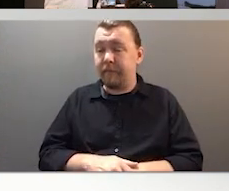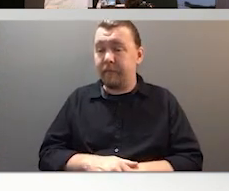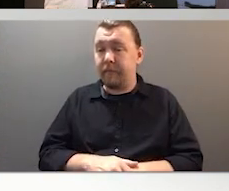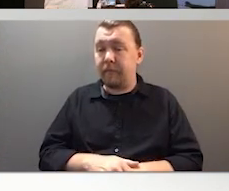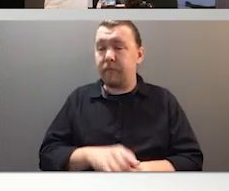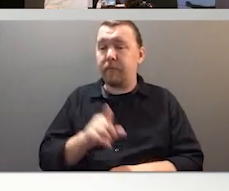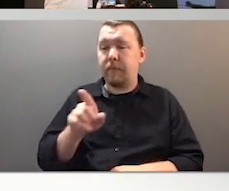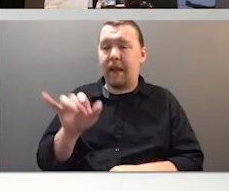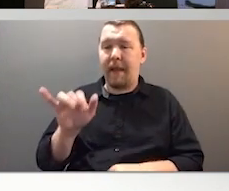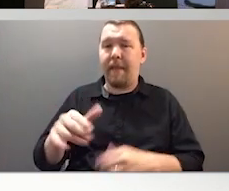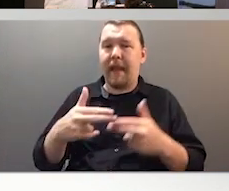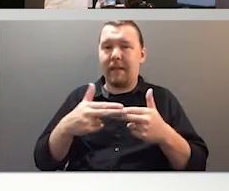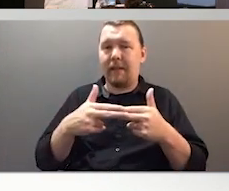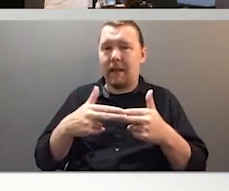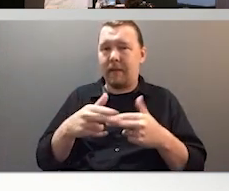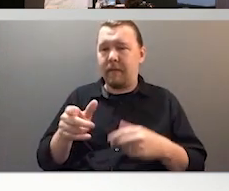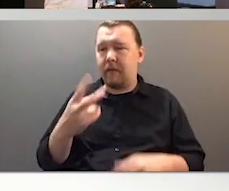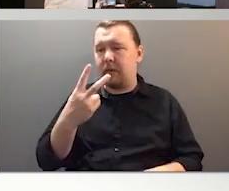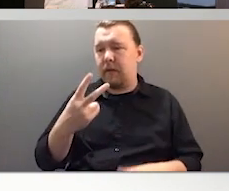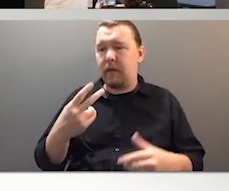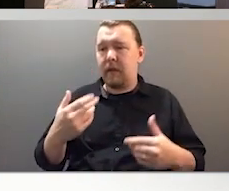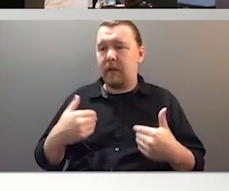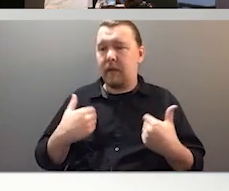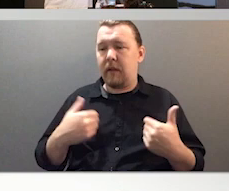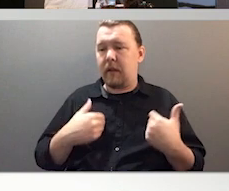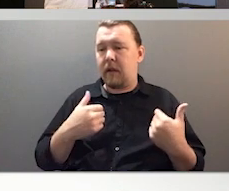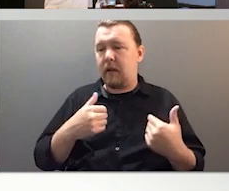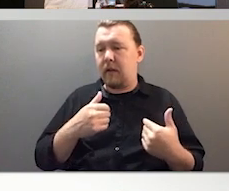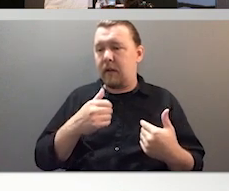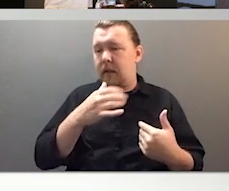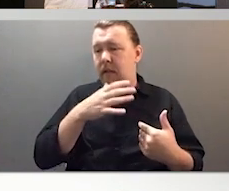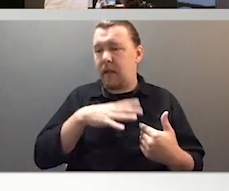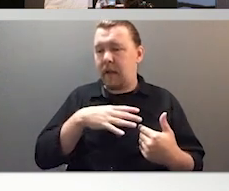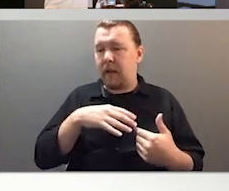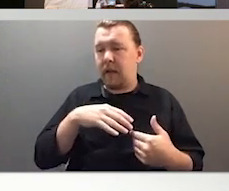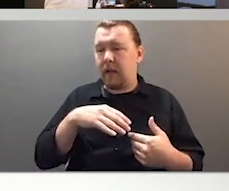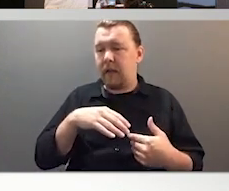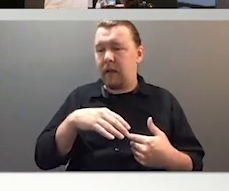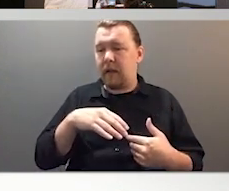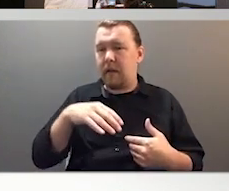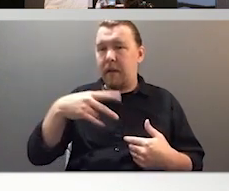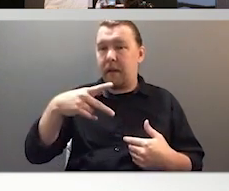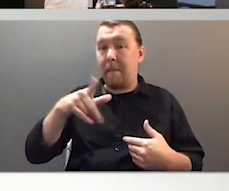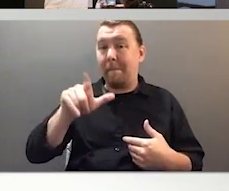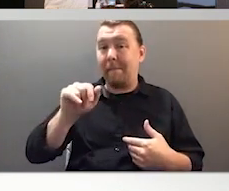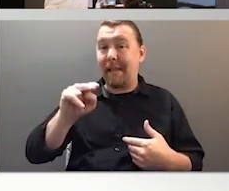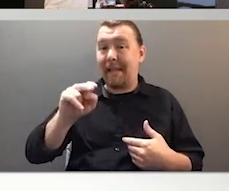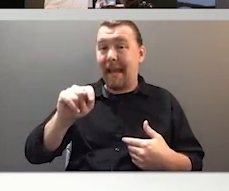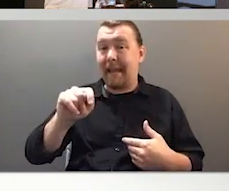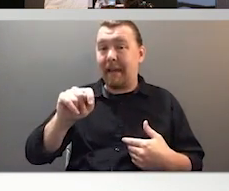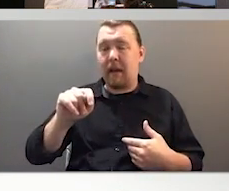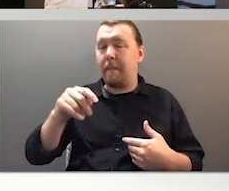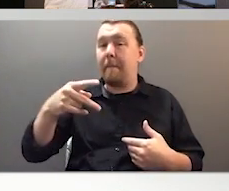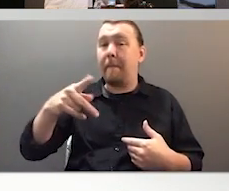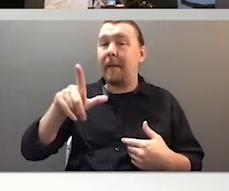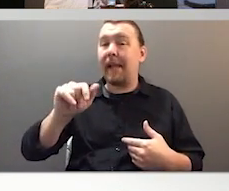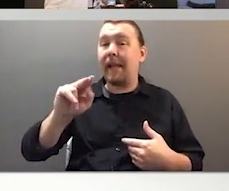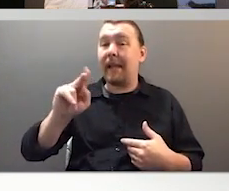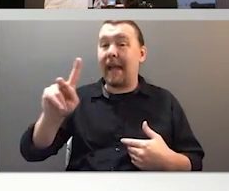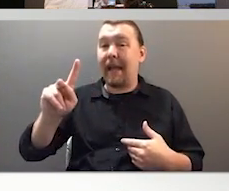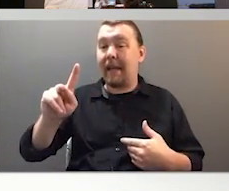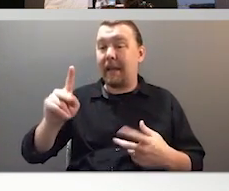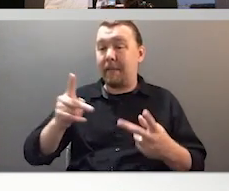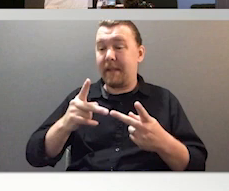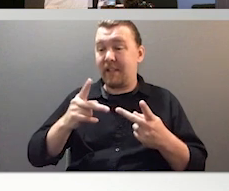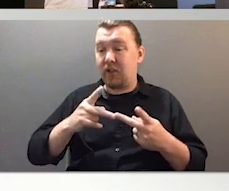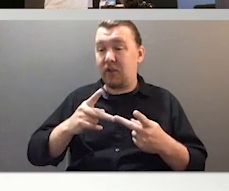lady that's in a plank position, it took us 3 years to get there. Okay, so